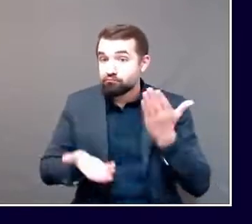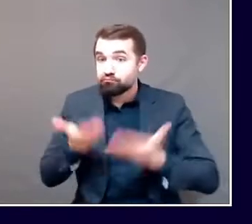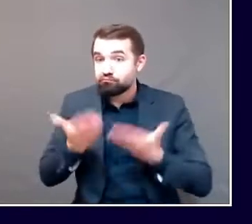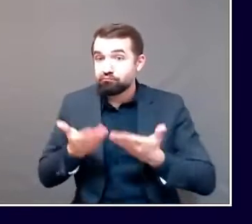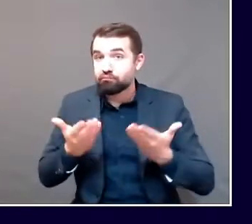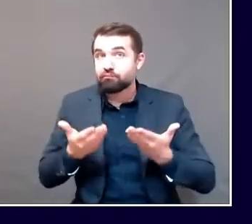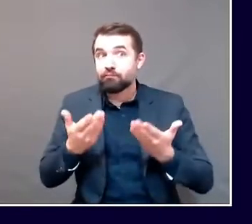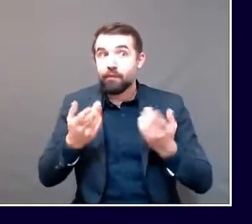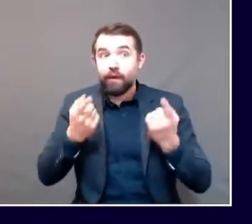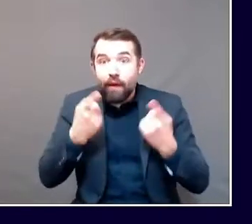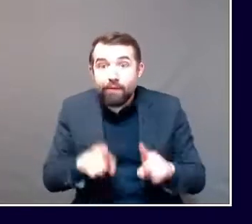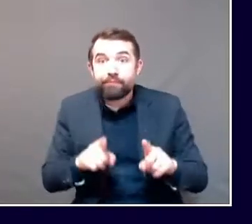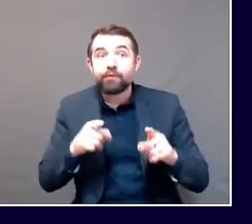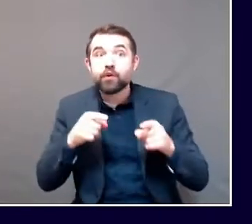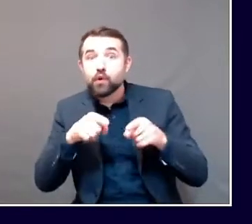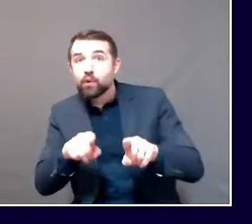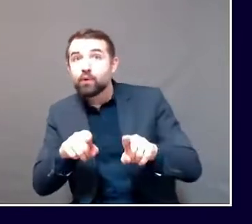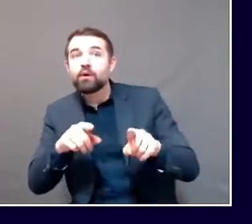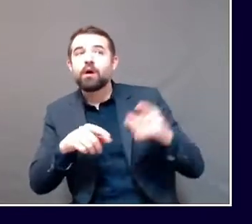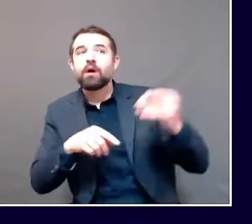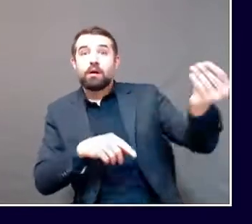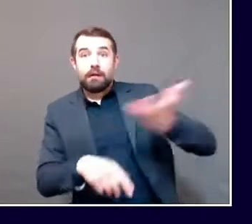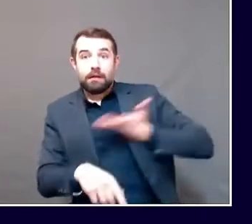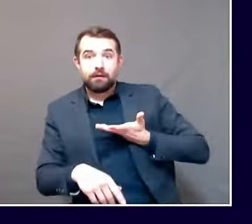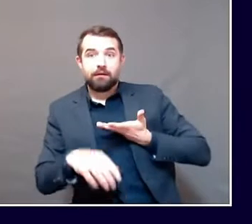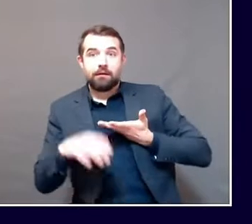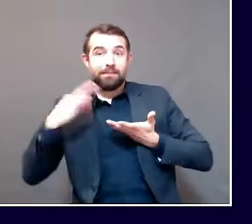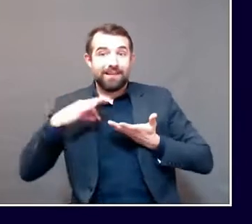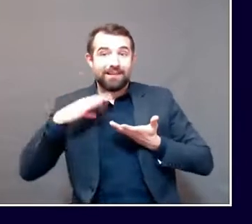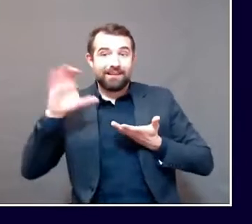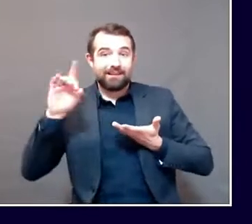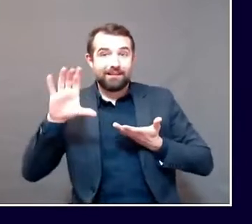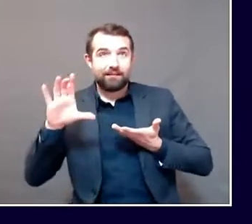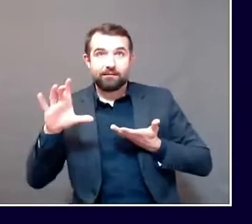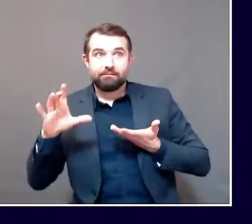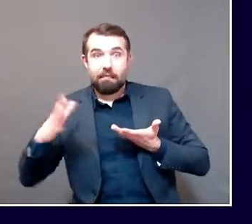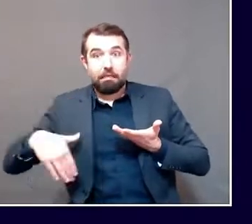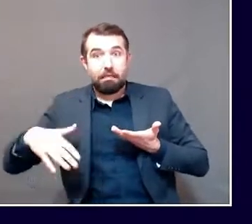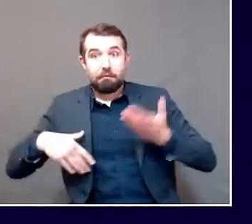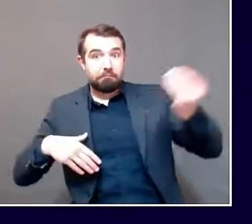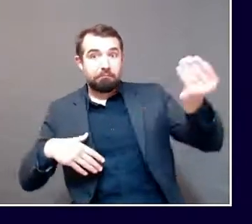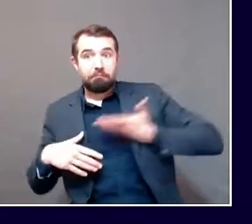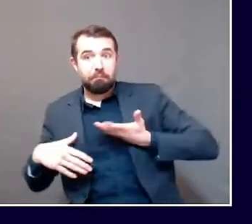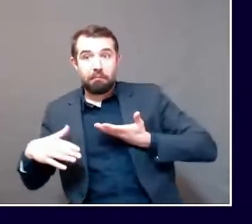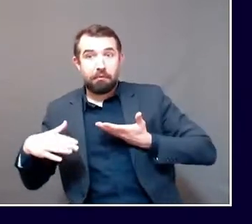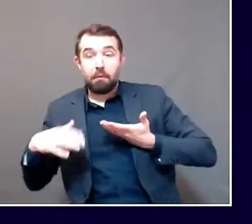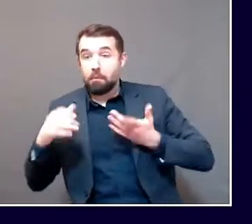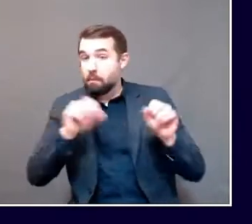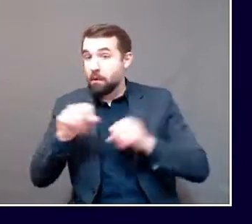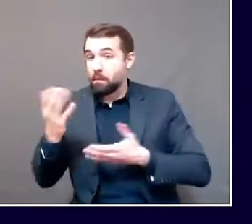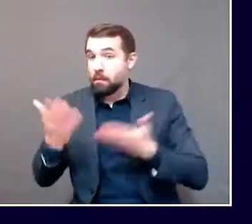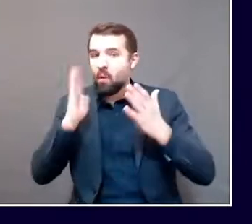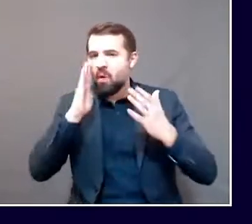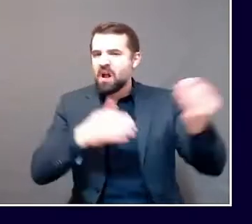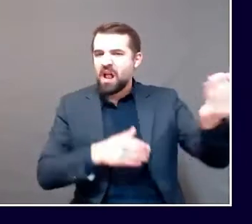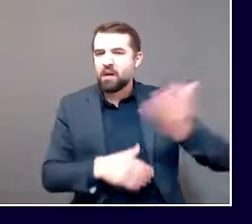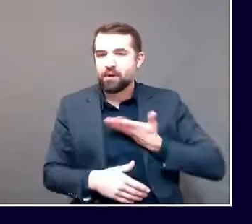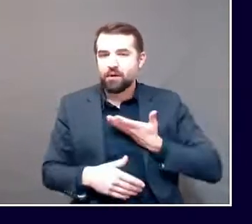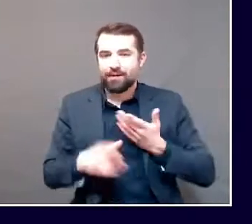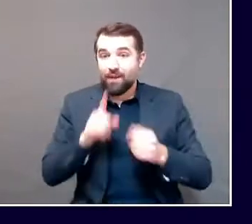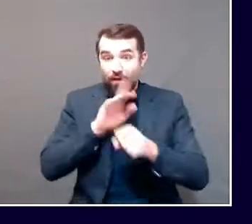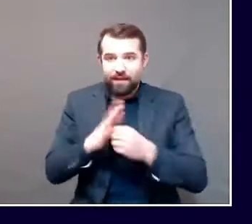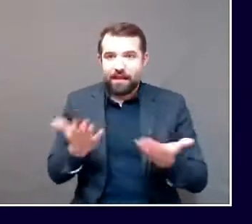reported to Maine CDC, that may be occurring in progress, but I don't have any reports of that, or I can't confirm it right now. Okay, great, thank